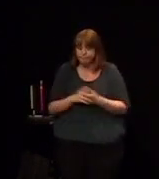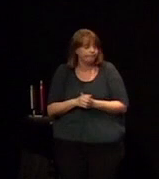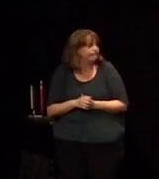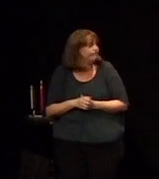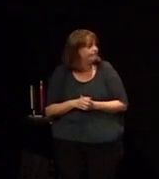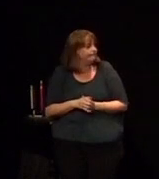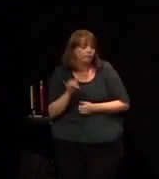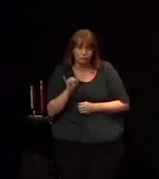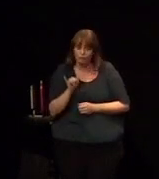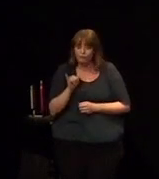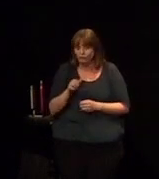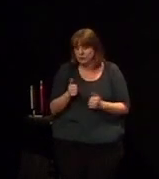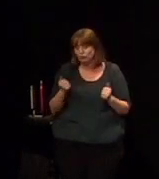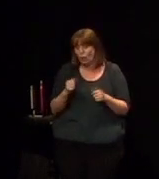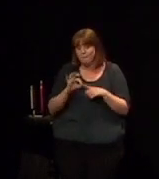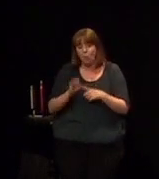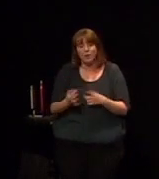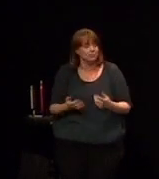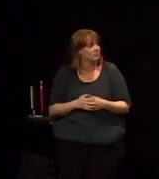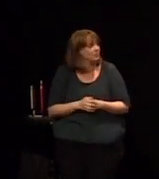that's a really strong partner.